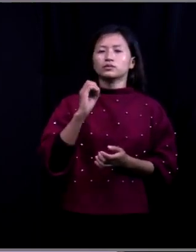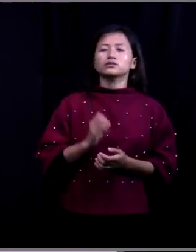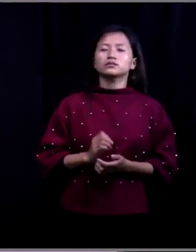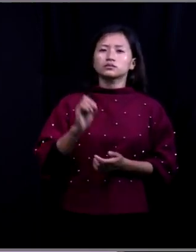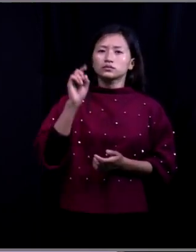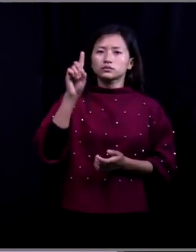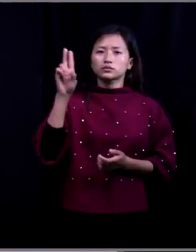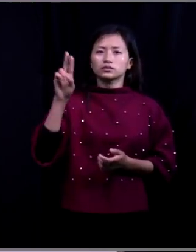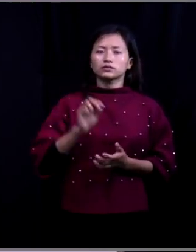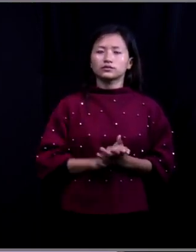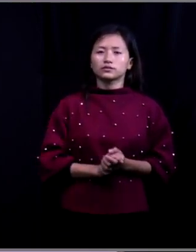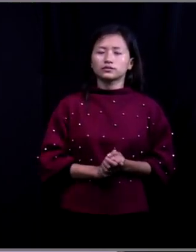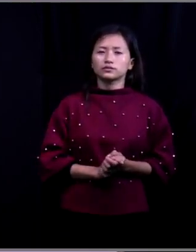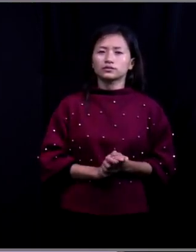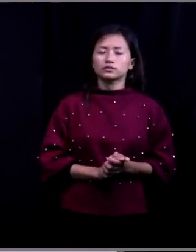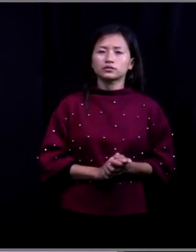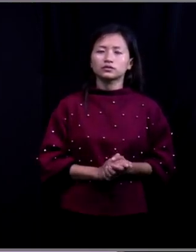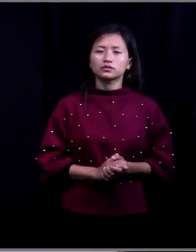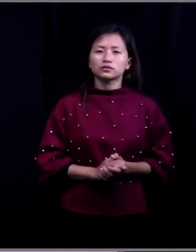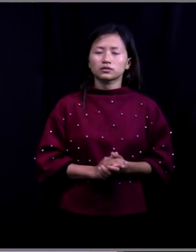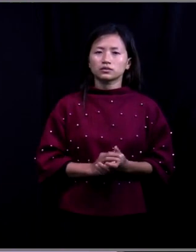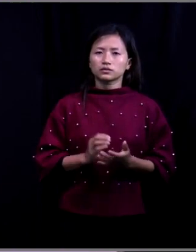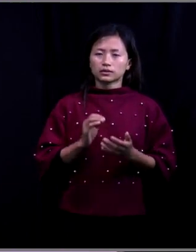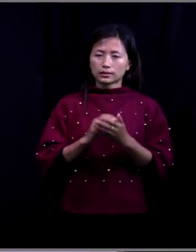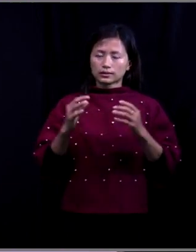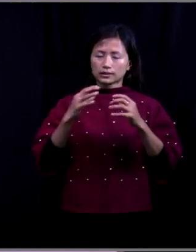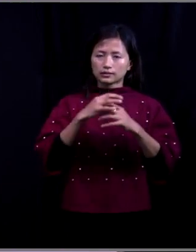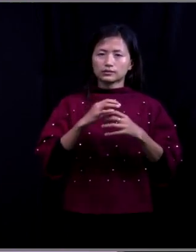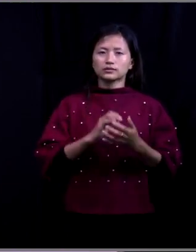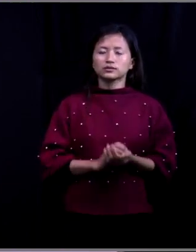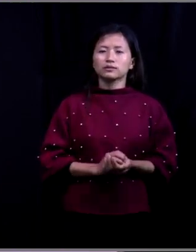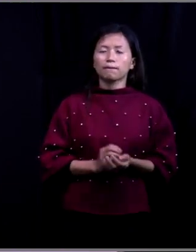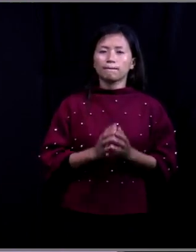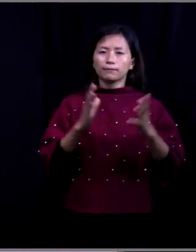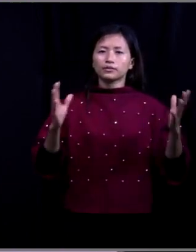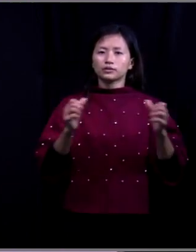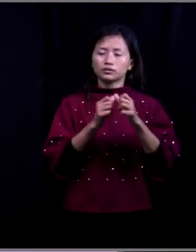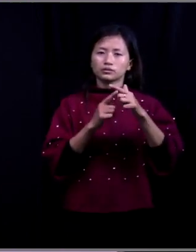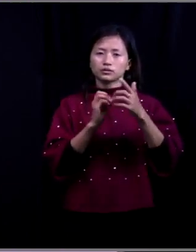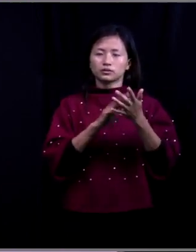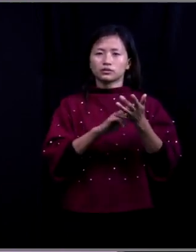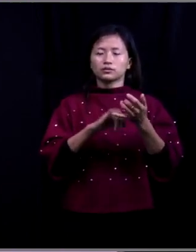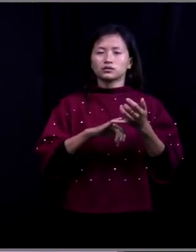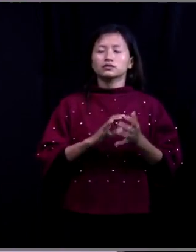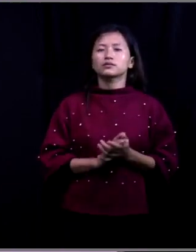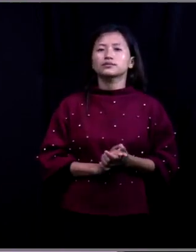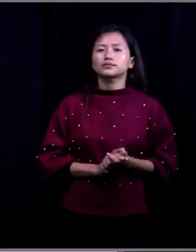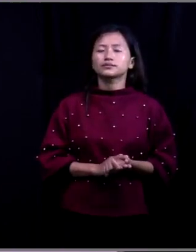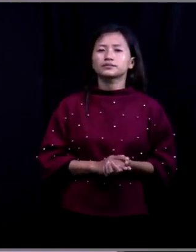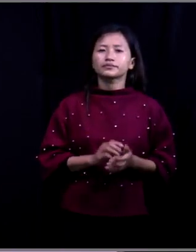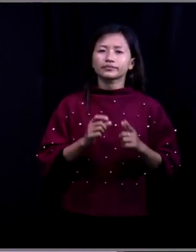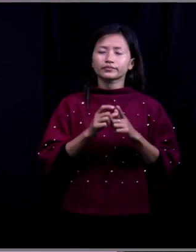So, this 12 grams of carbon-12 contains this much number of atoms of carbon-12. In our